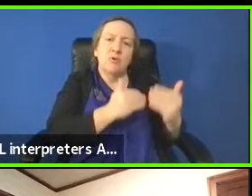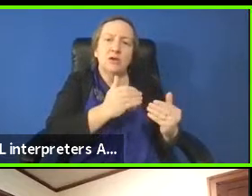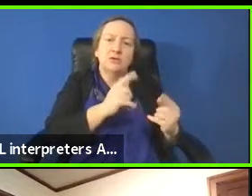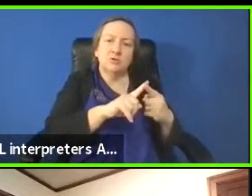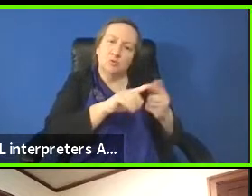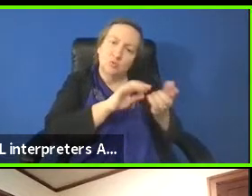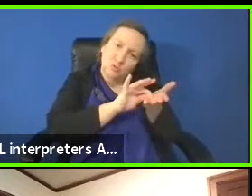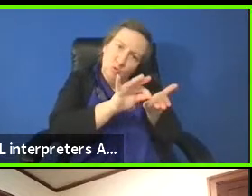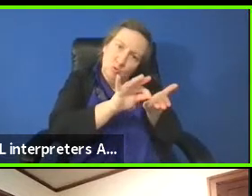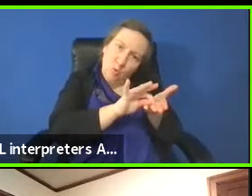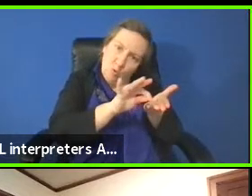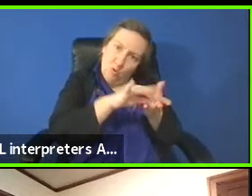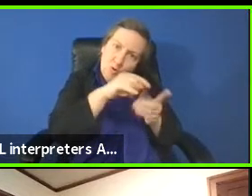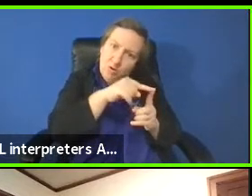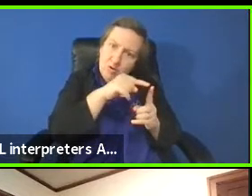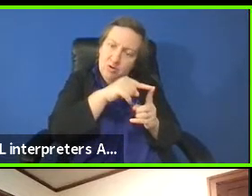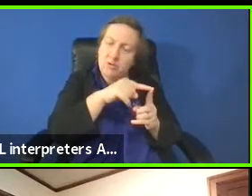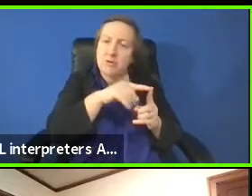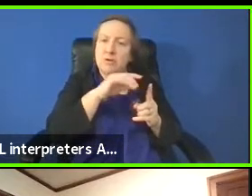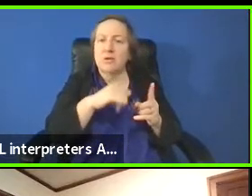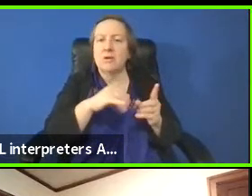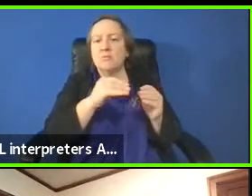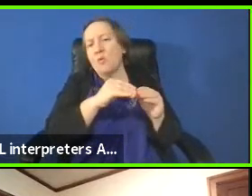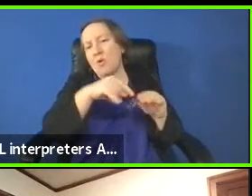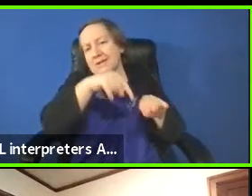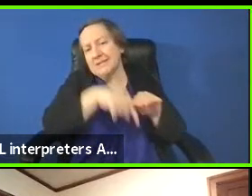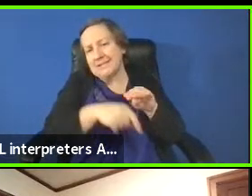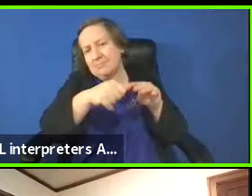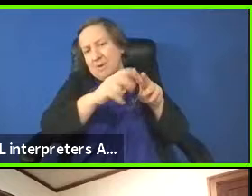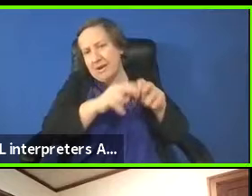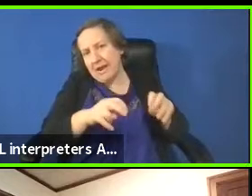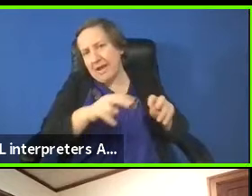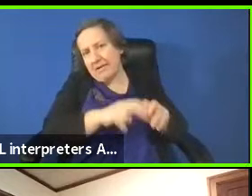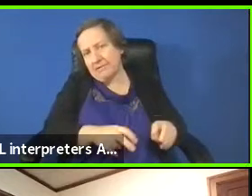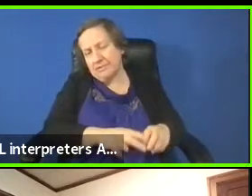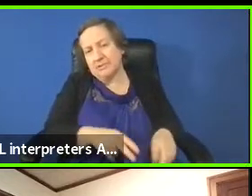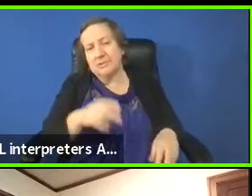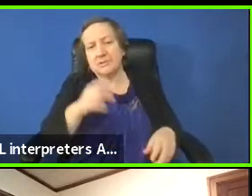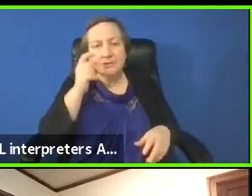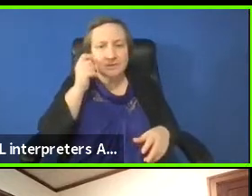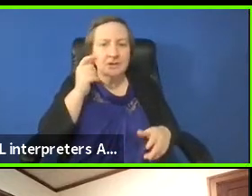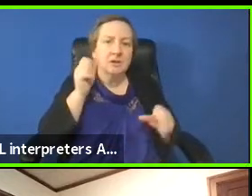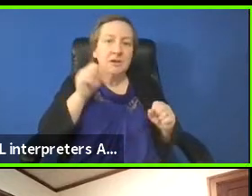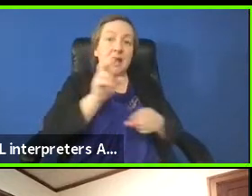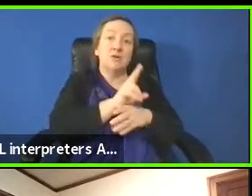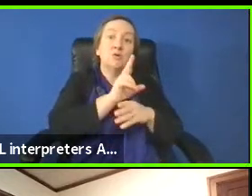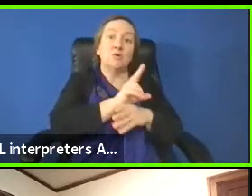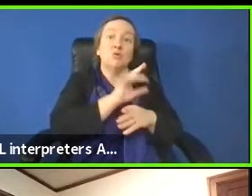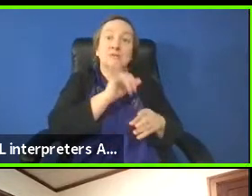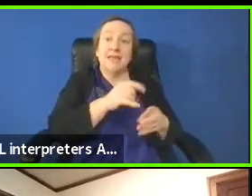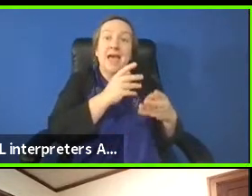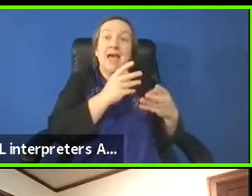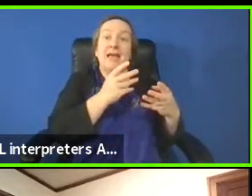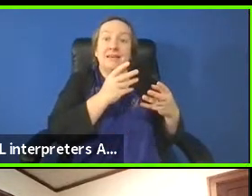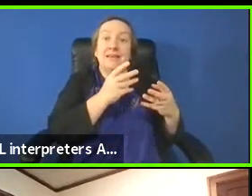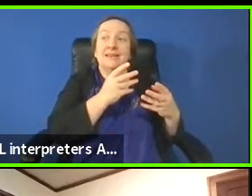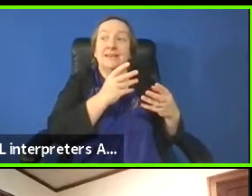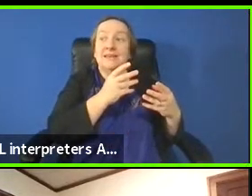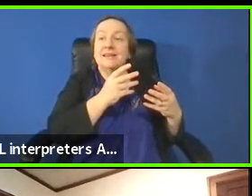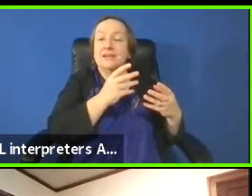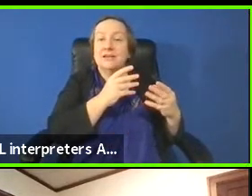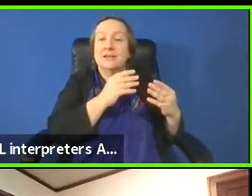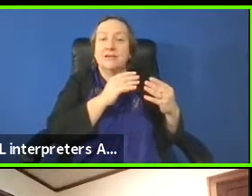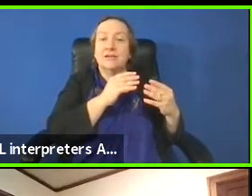so that there could be some even deeper analysis, because you can say, okay, we use the criteria and we think it scores on